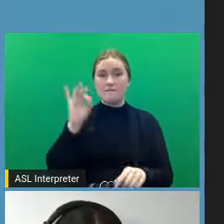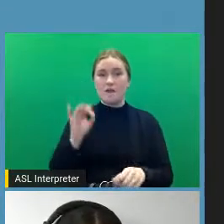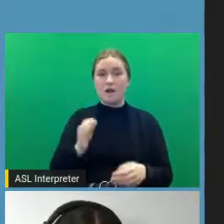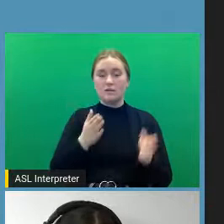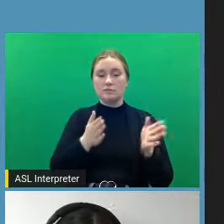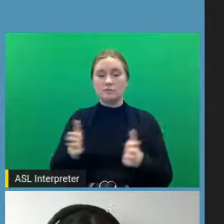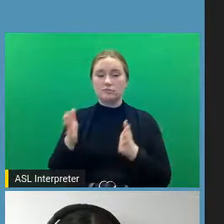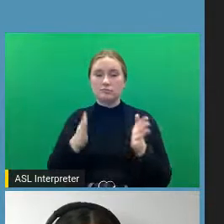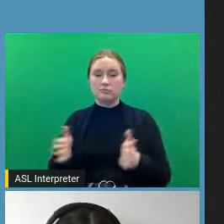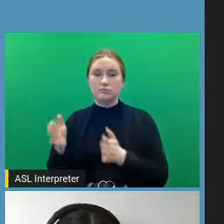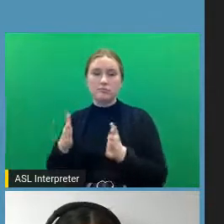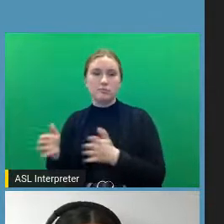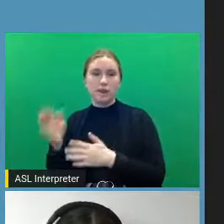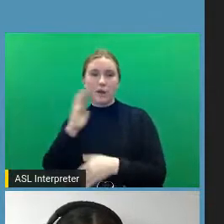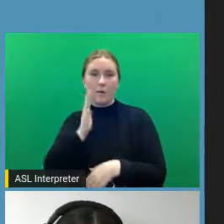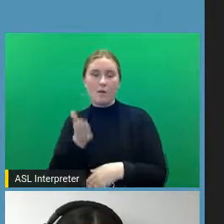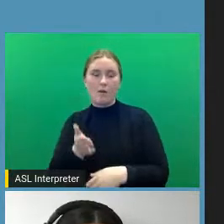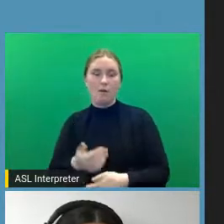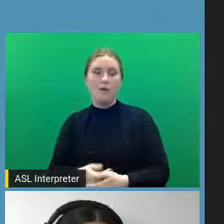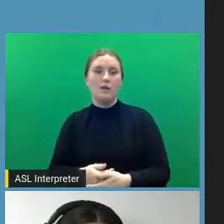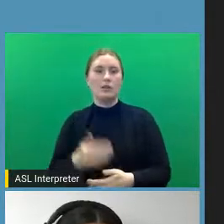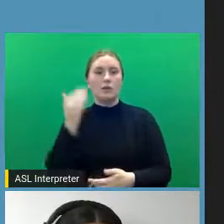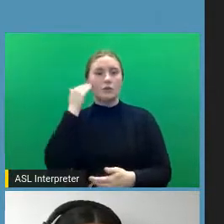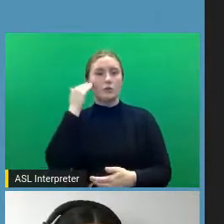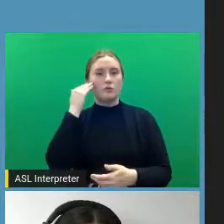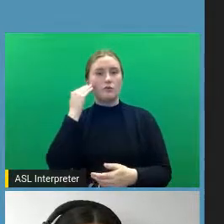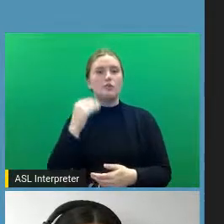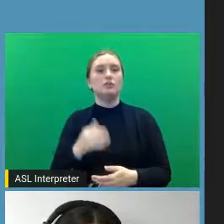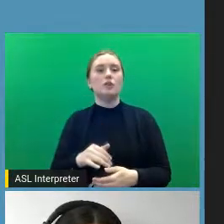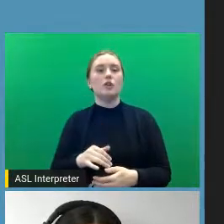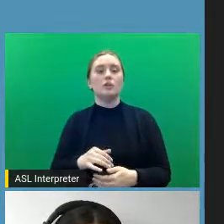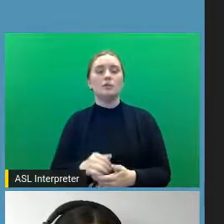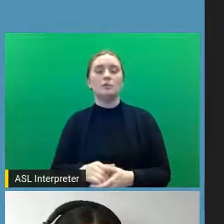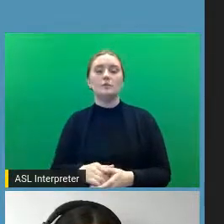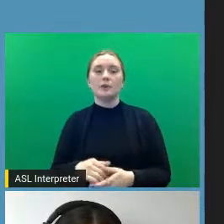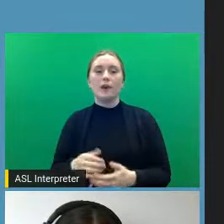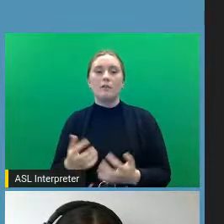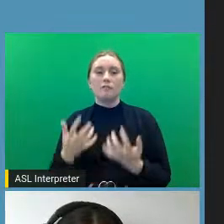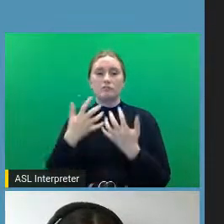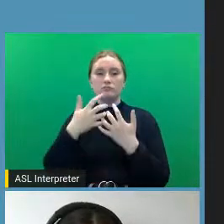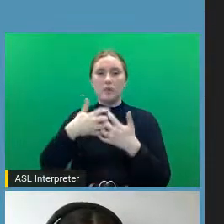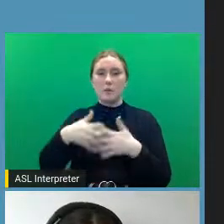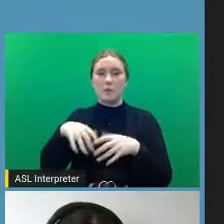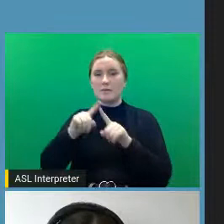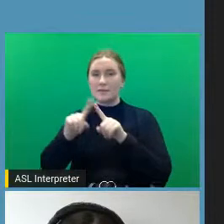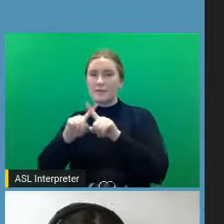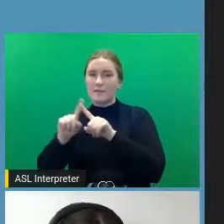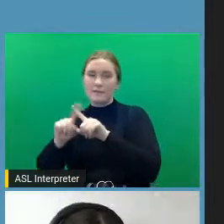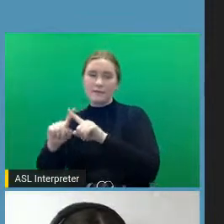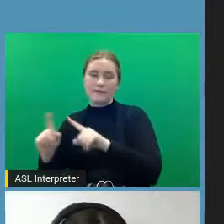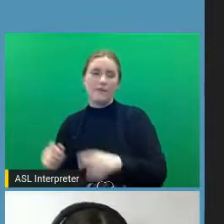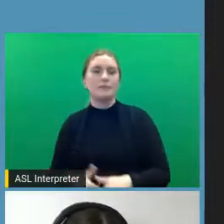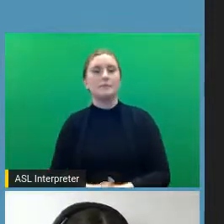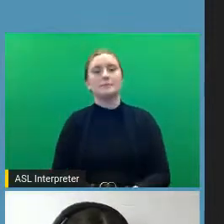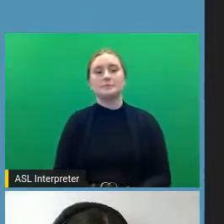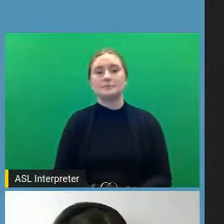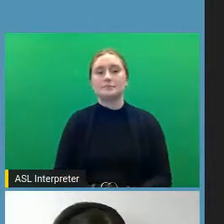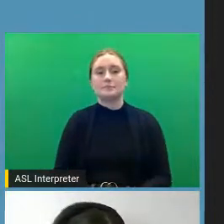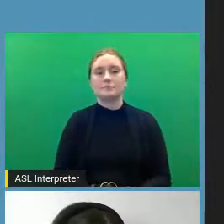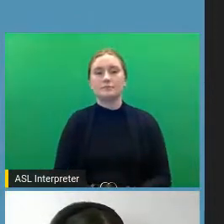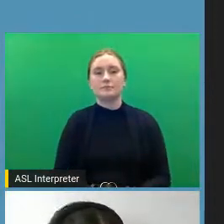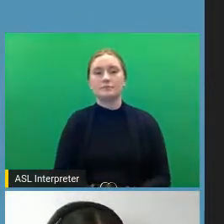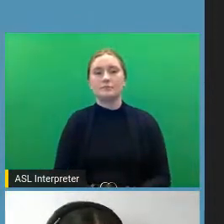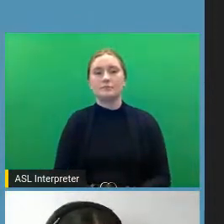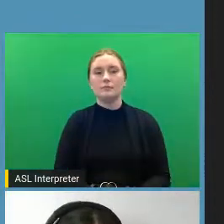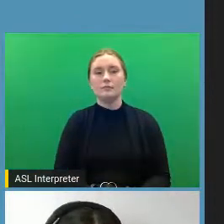personal preference. And so you'll see nuanced differences in these techniques, especially with so many